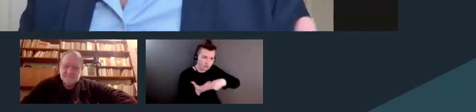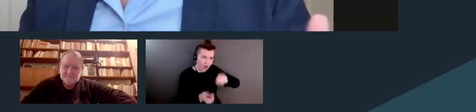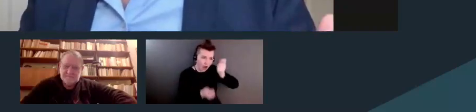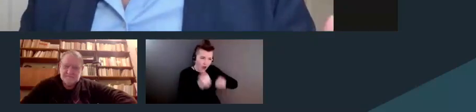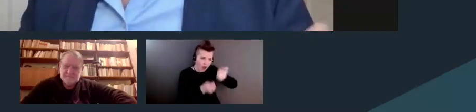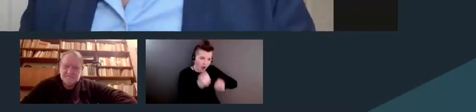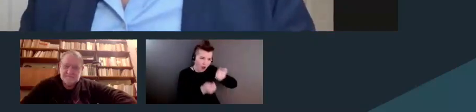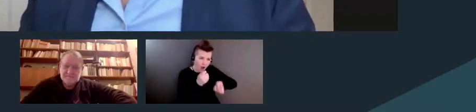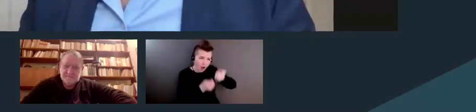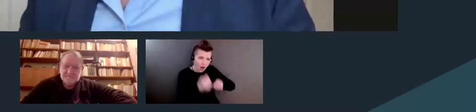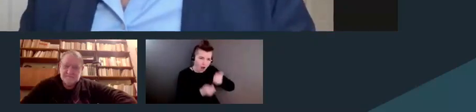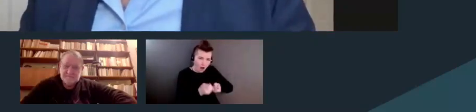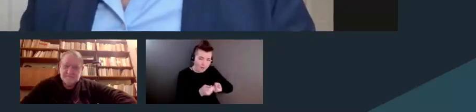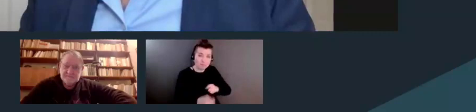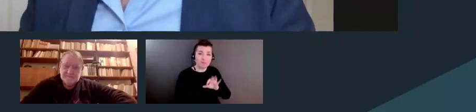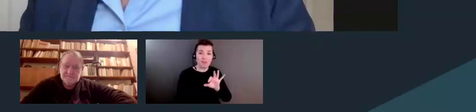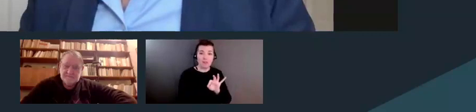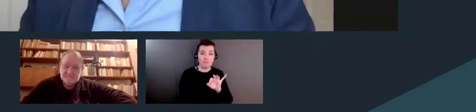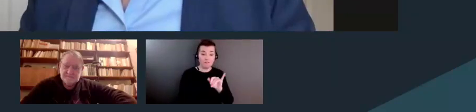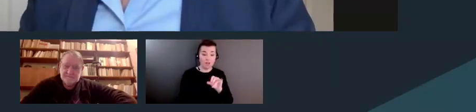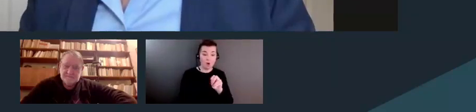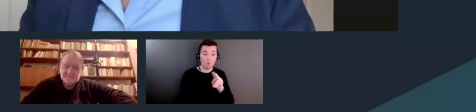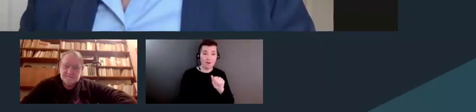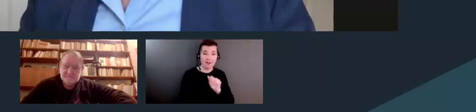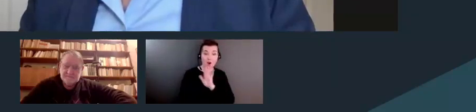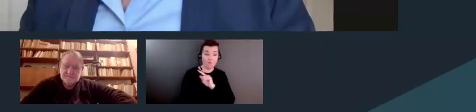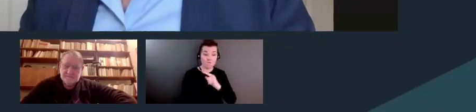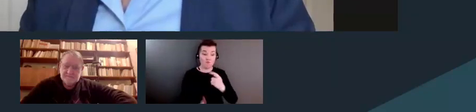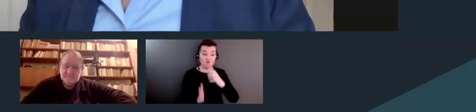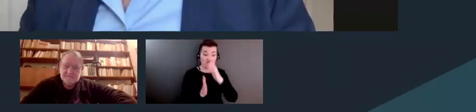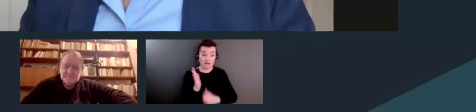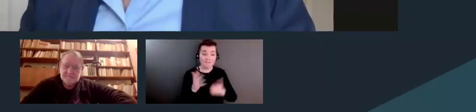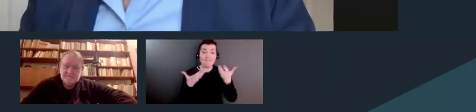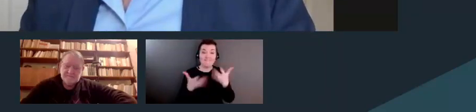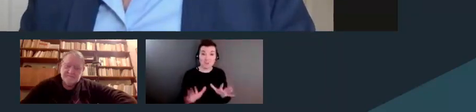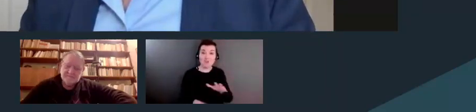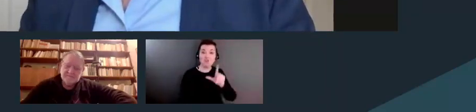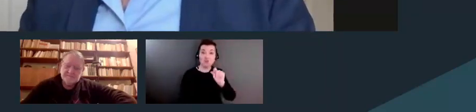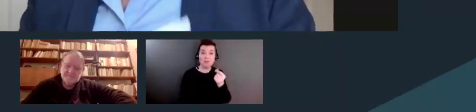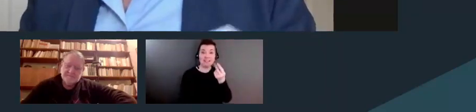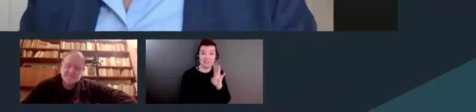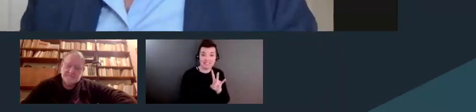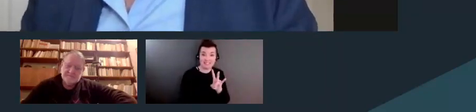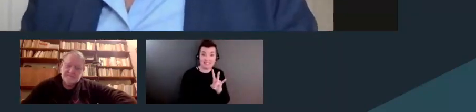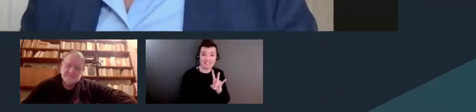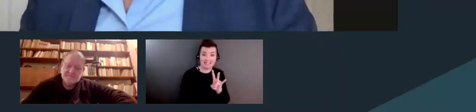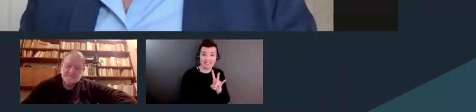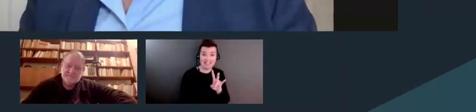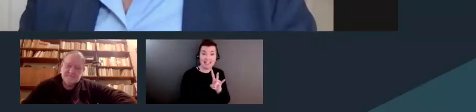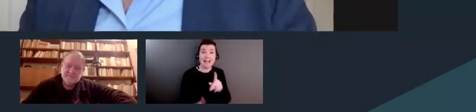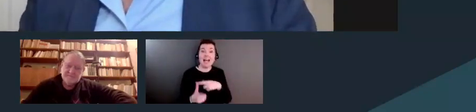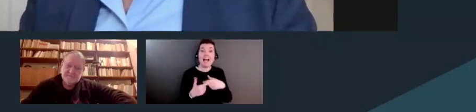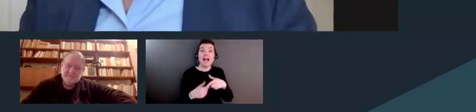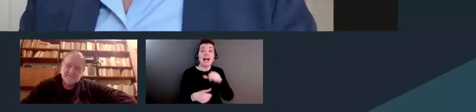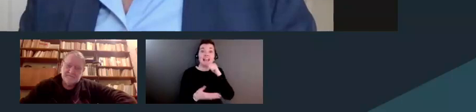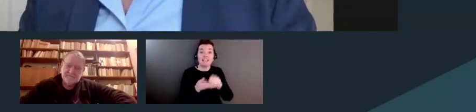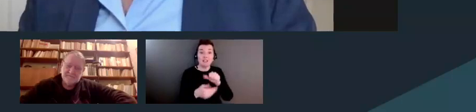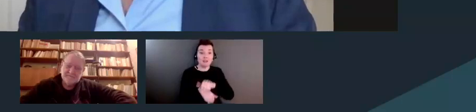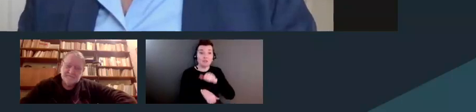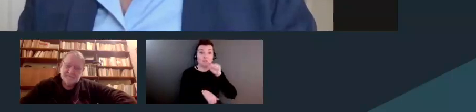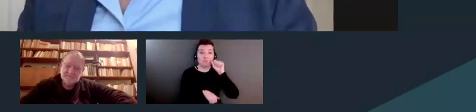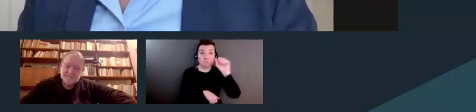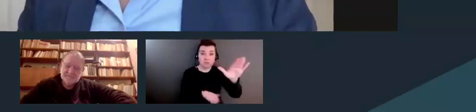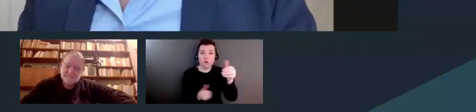time Fiona's first draft was done on March 14th of 2017 until the letter went out, as Ian said, with a couple of dozen